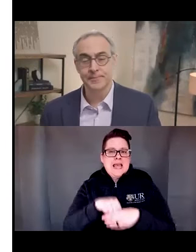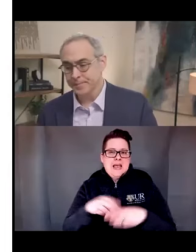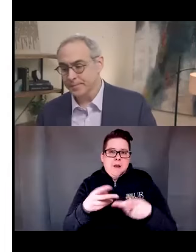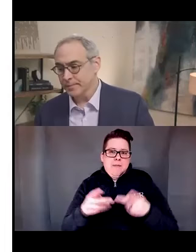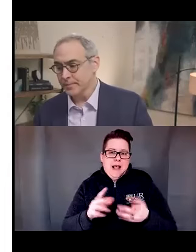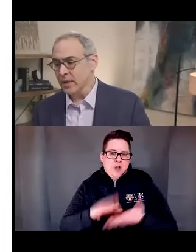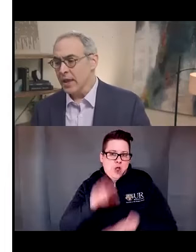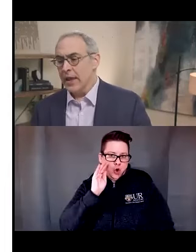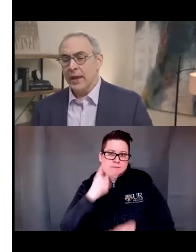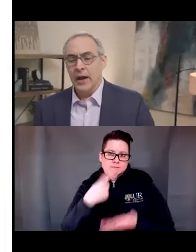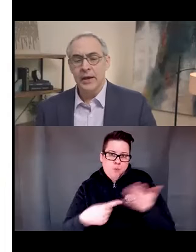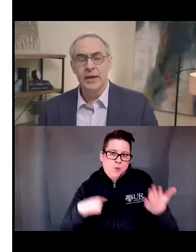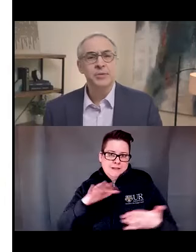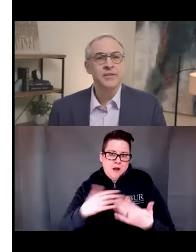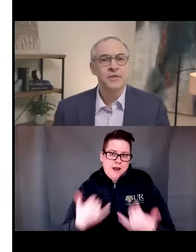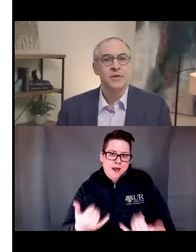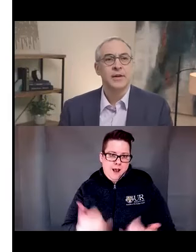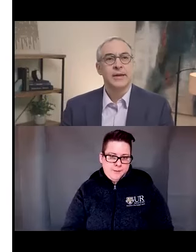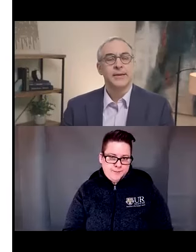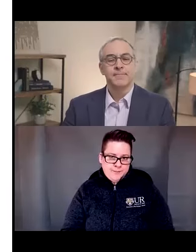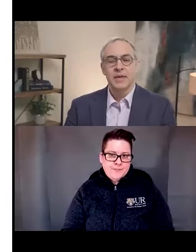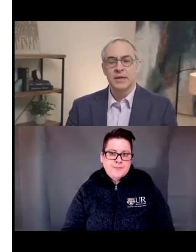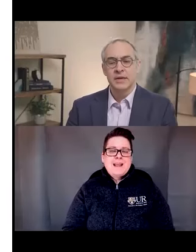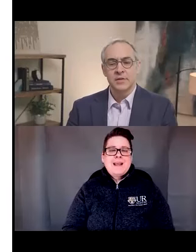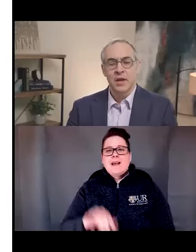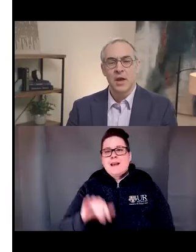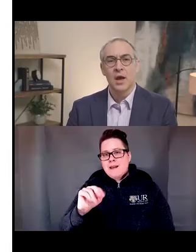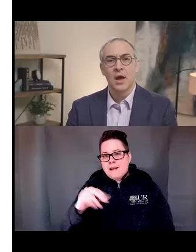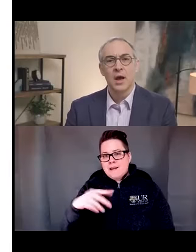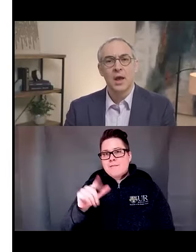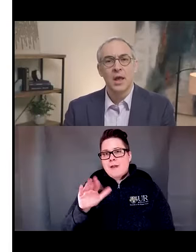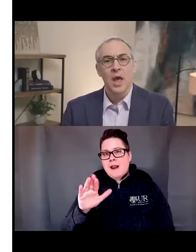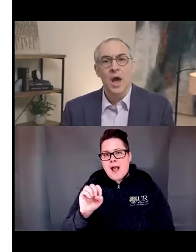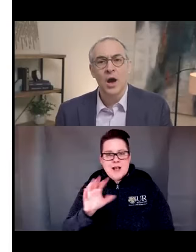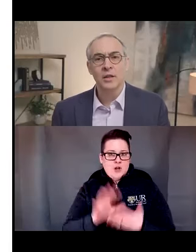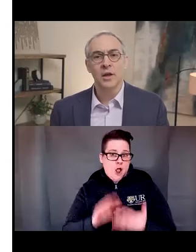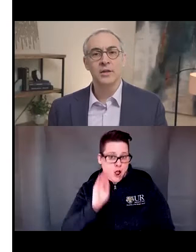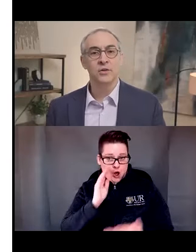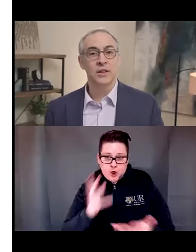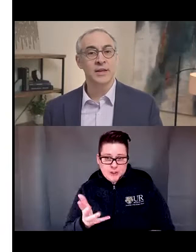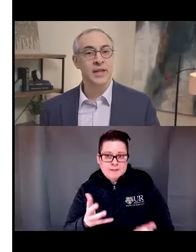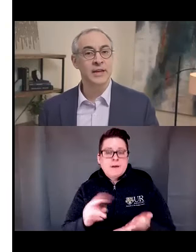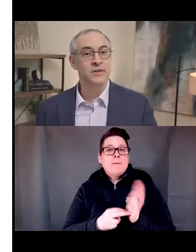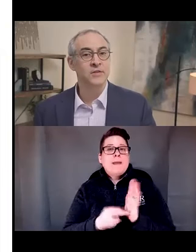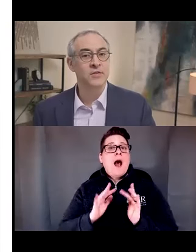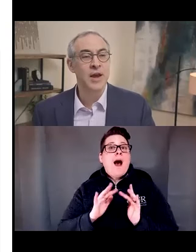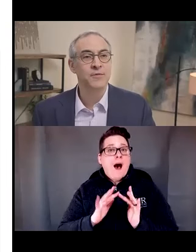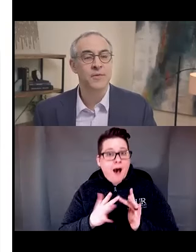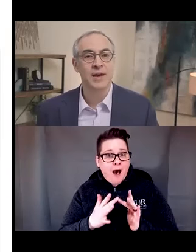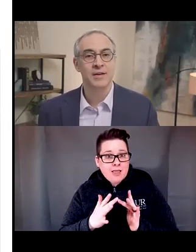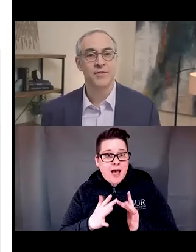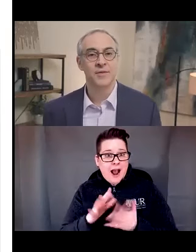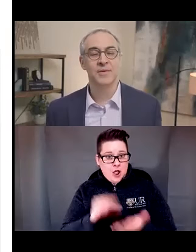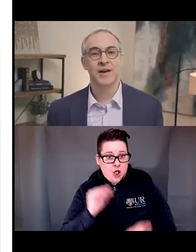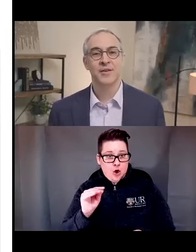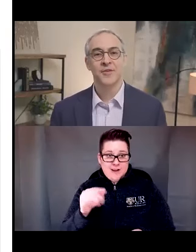now. In-place learning is online learning, like I described